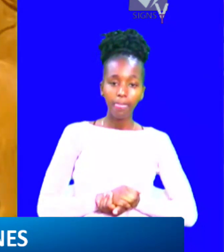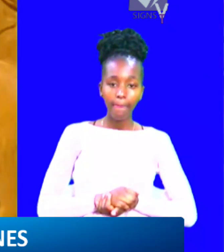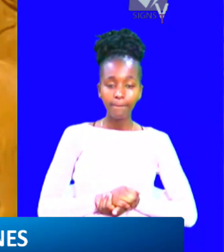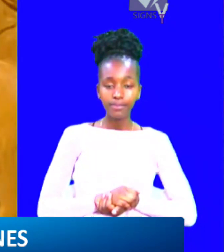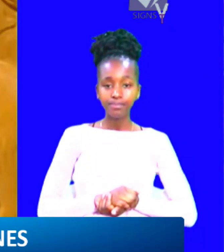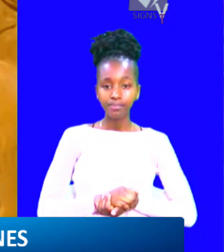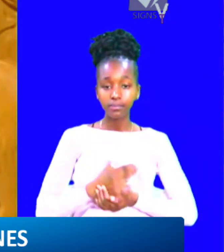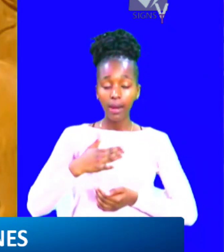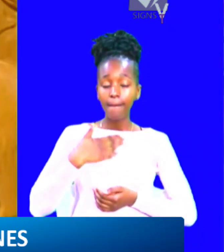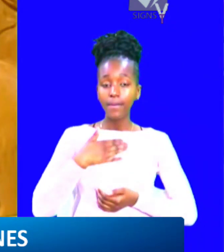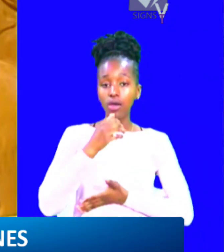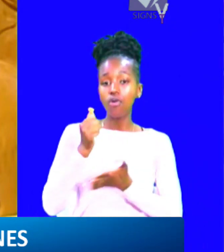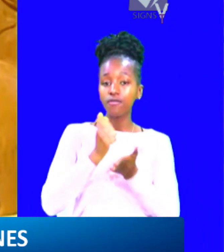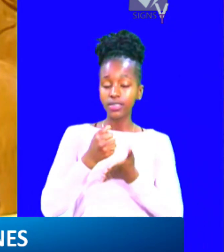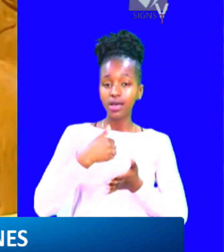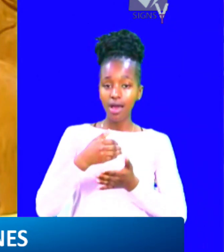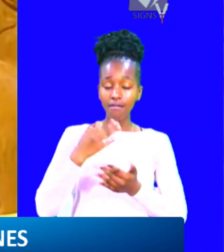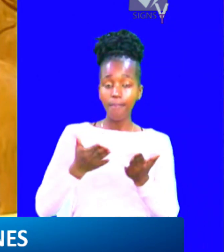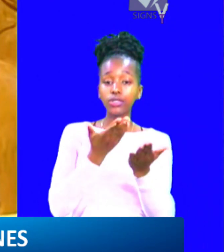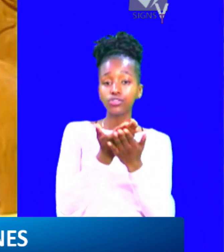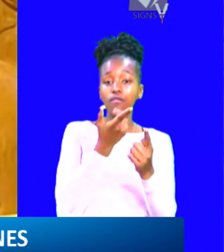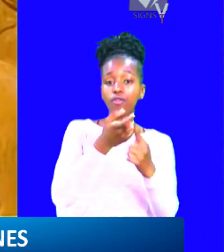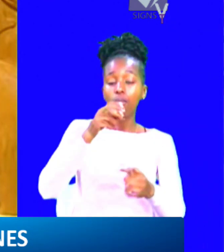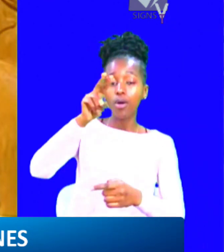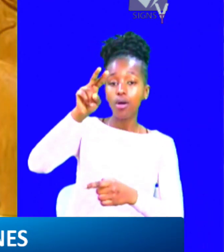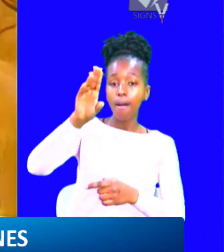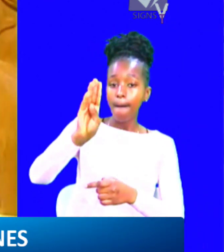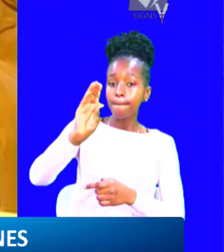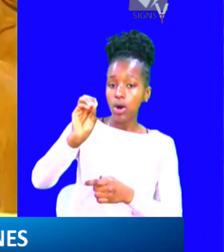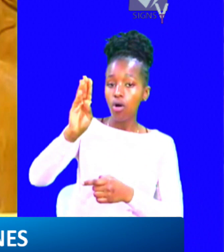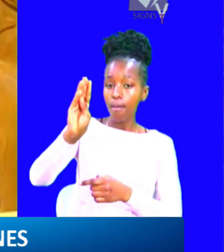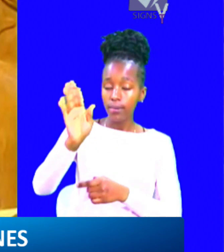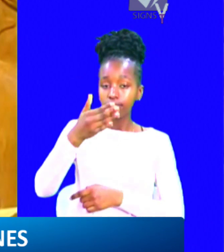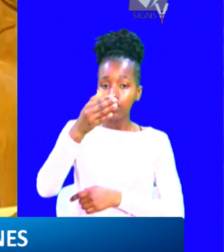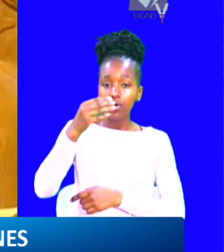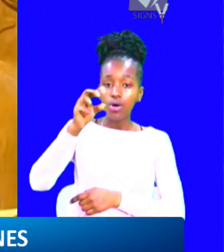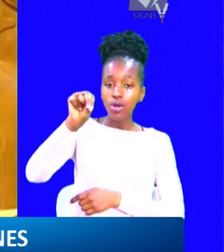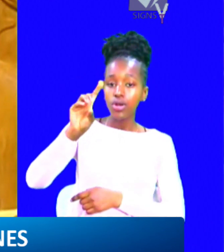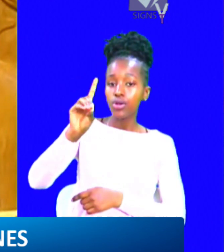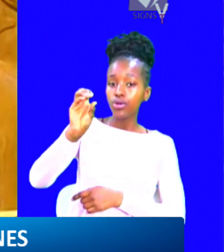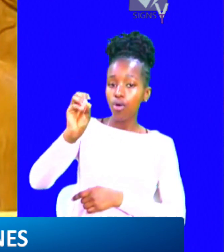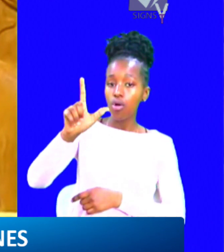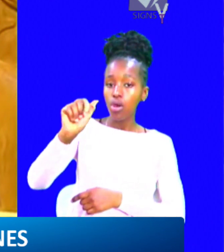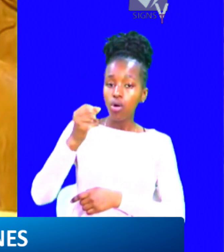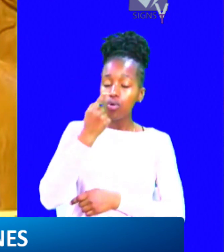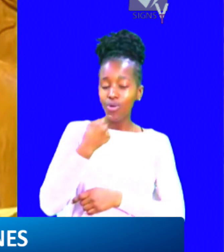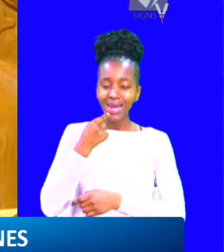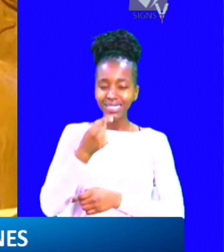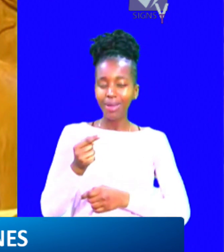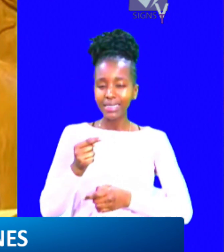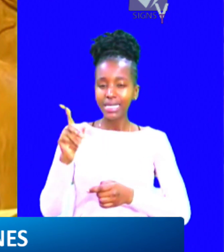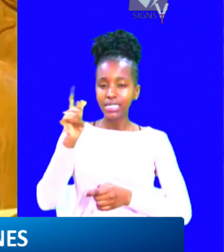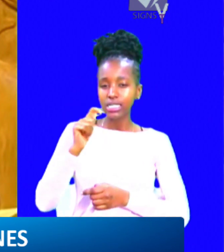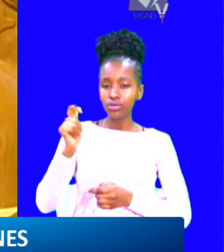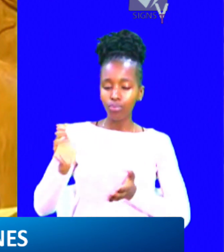That my office has received a petition from one Mr. Bob Ndolo. Members, the petition alleges that TikTok collects a significant